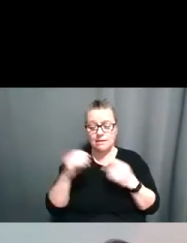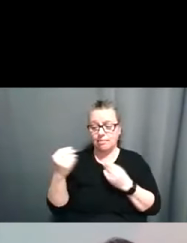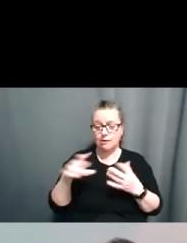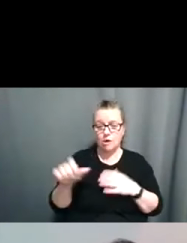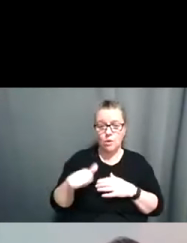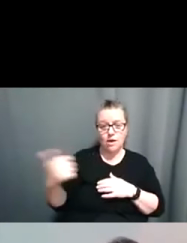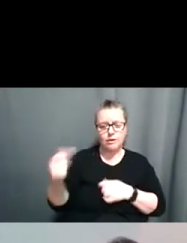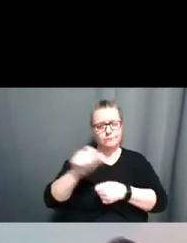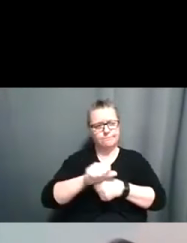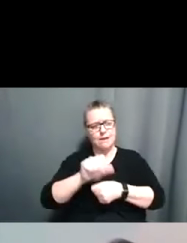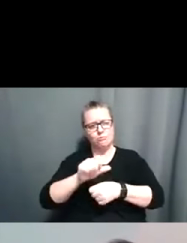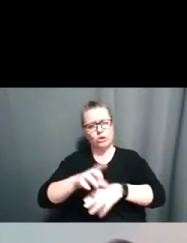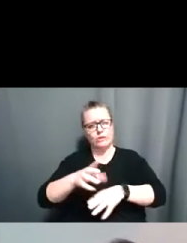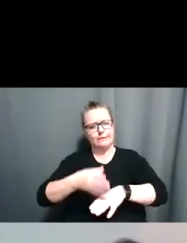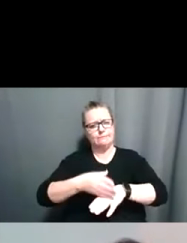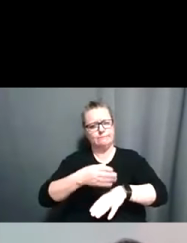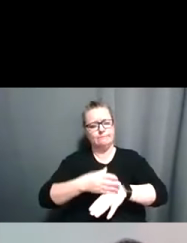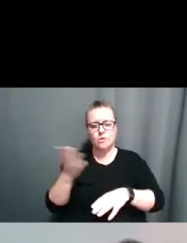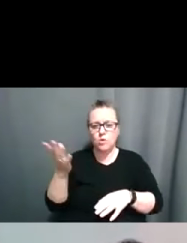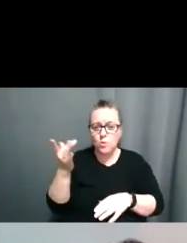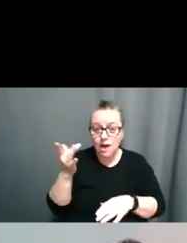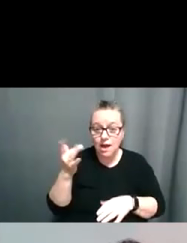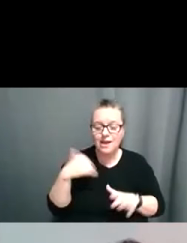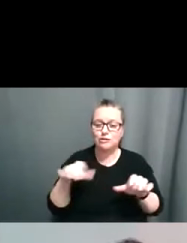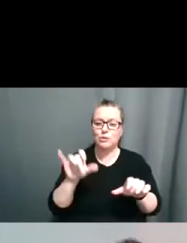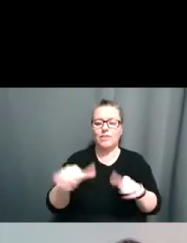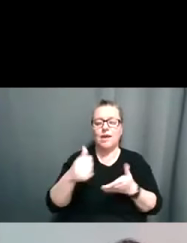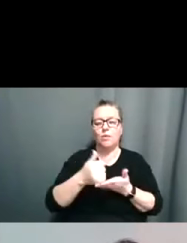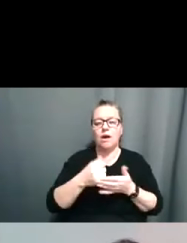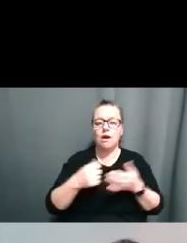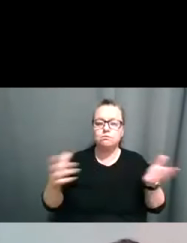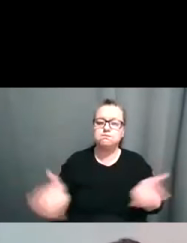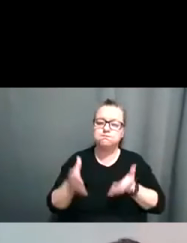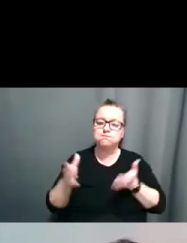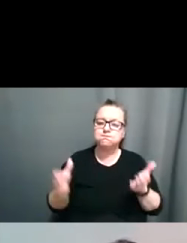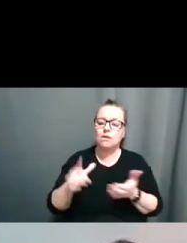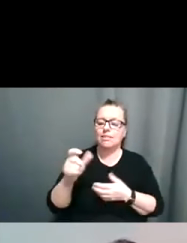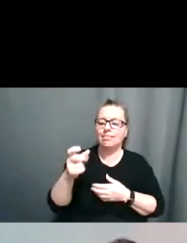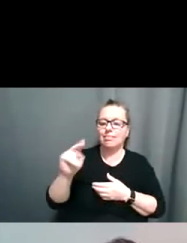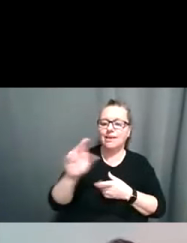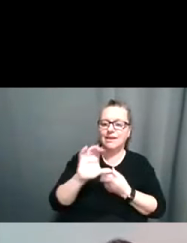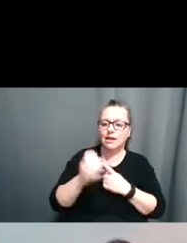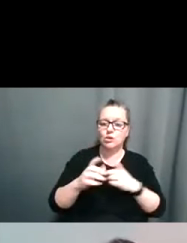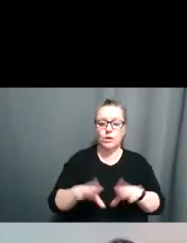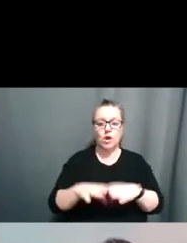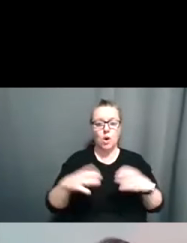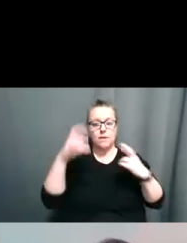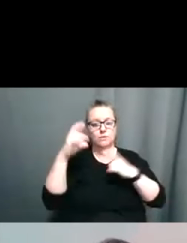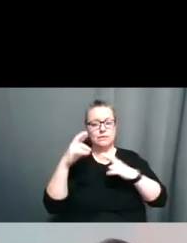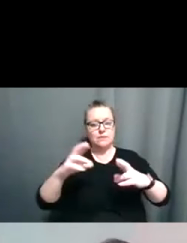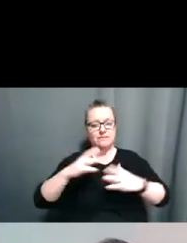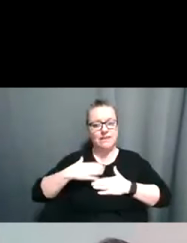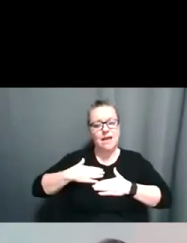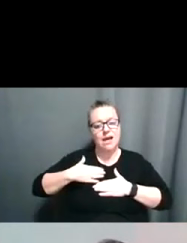you're working on this and why. Doing so will help foster a lean culture where we can openly, respectfully, and